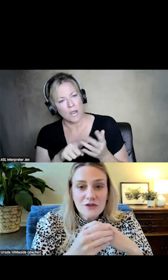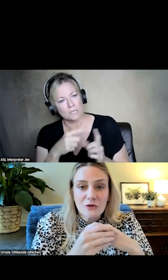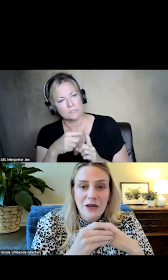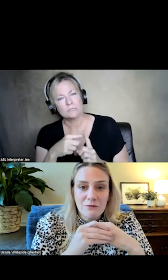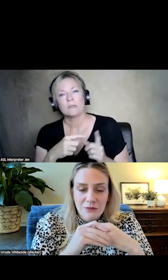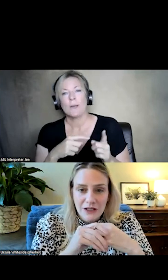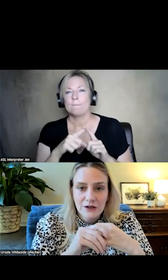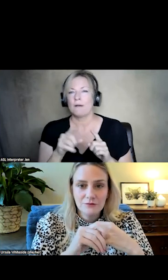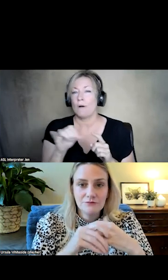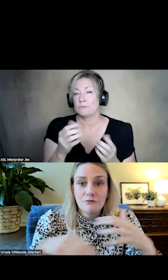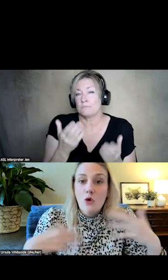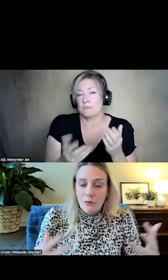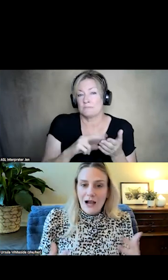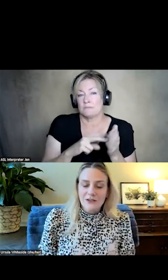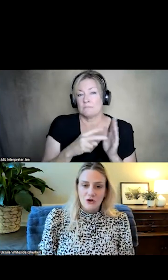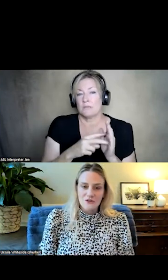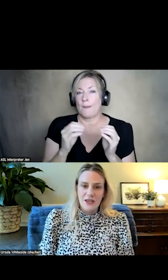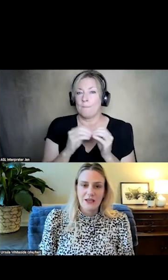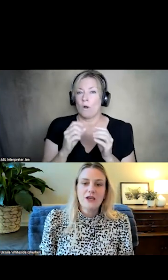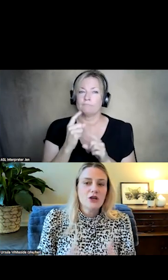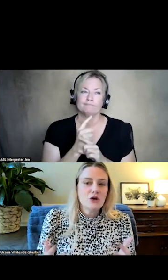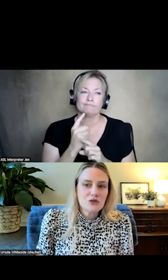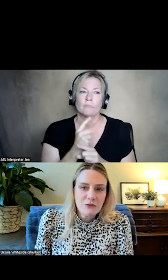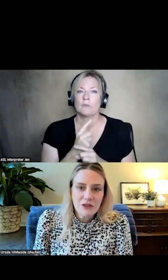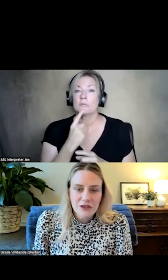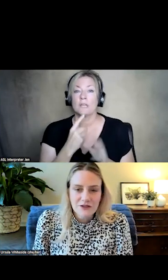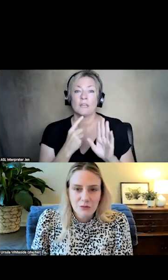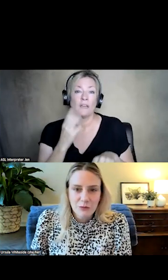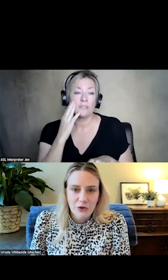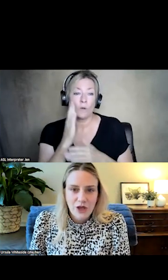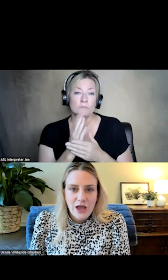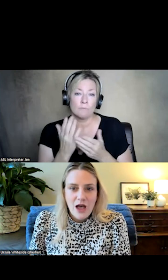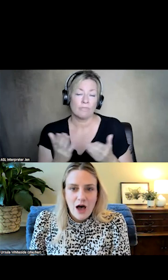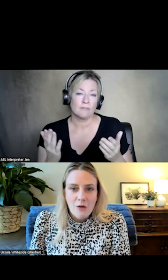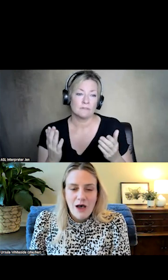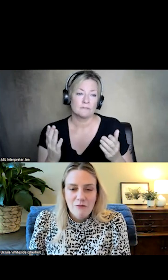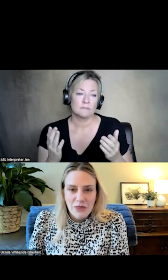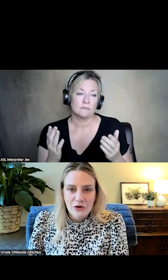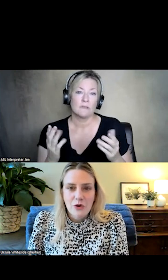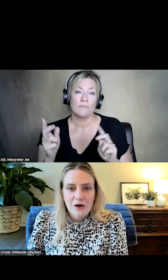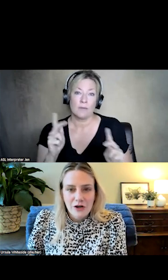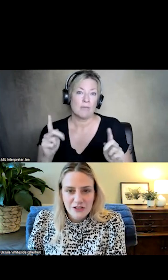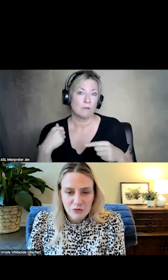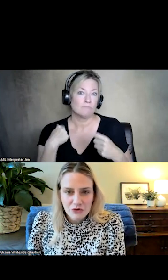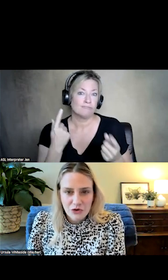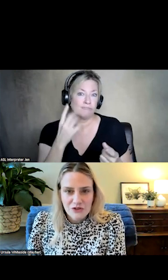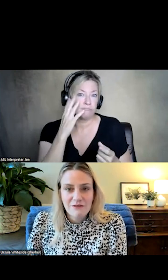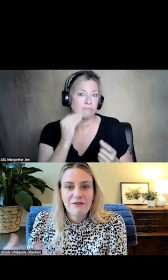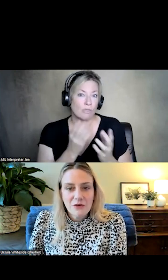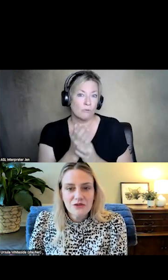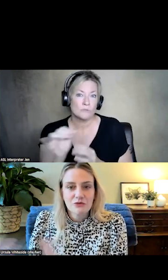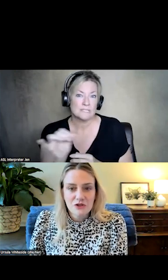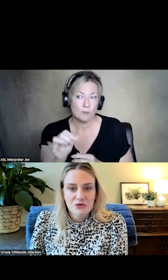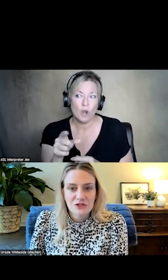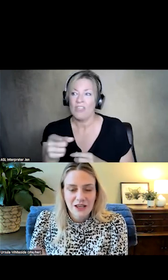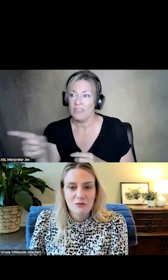it also might mean more practical, saying, some of the things that people have been through that are similar to yours, they've